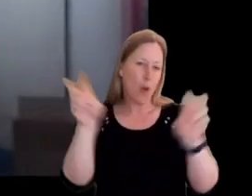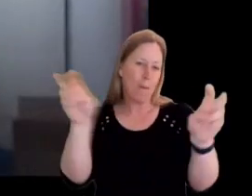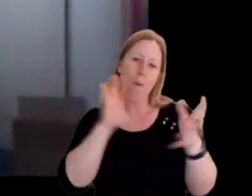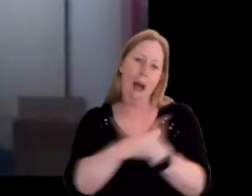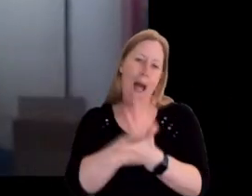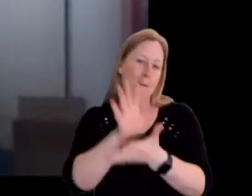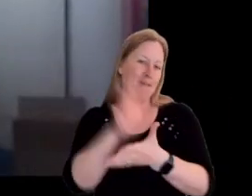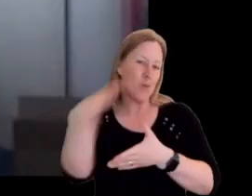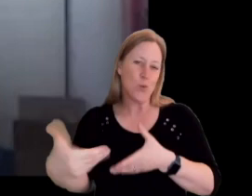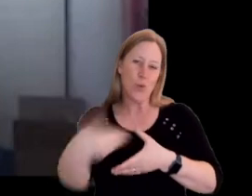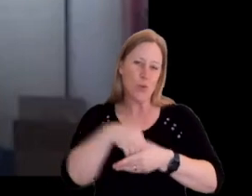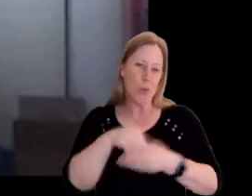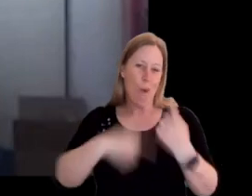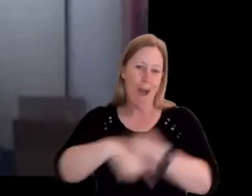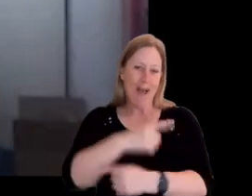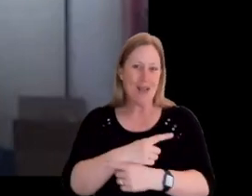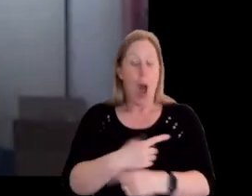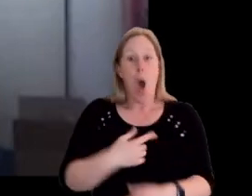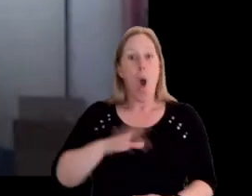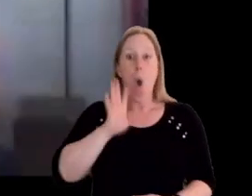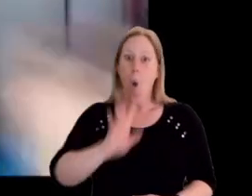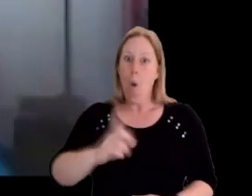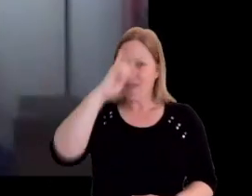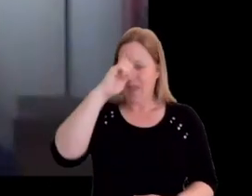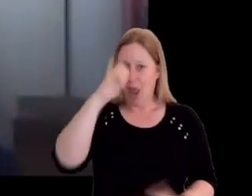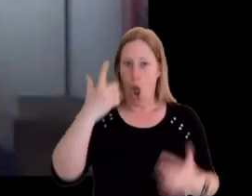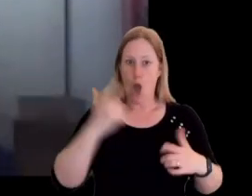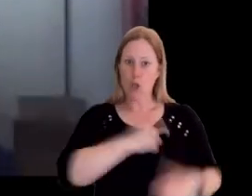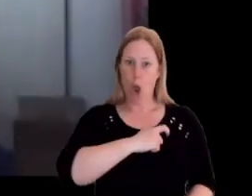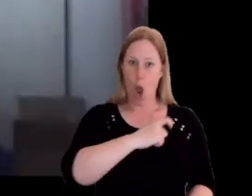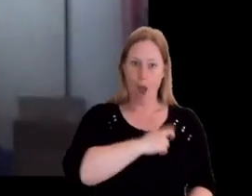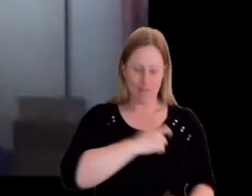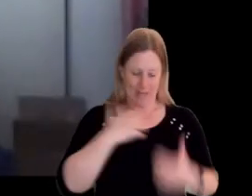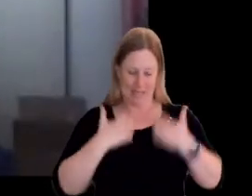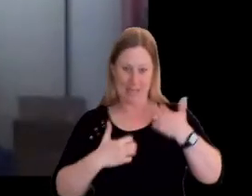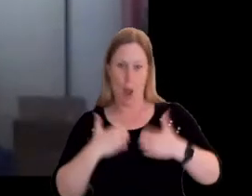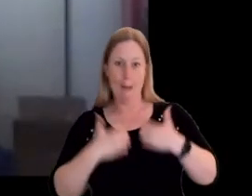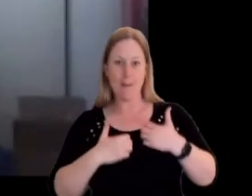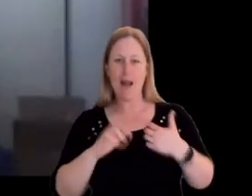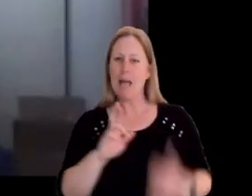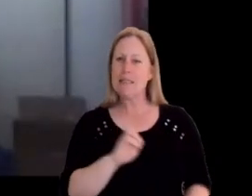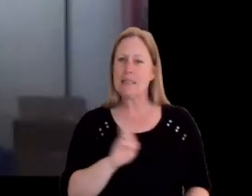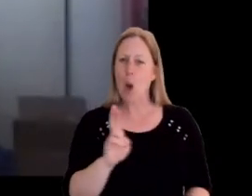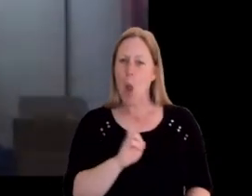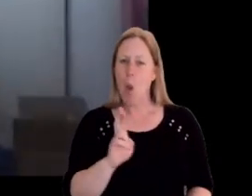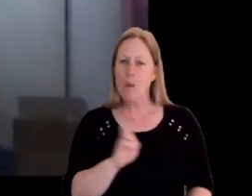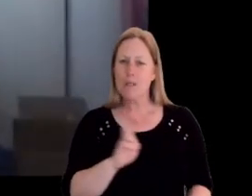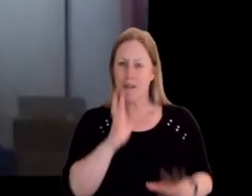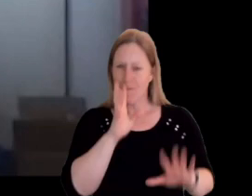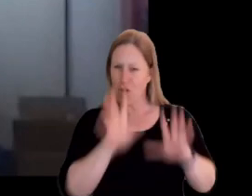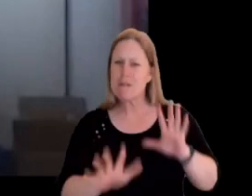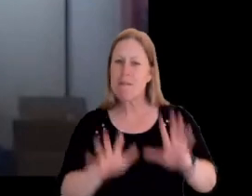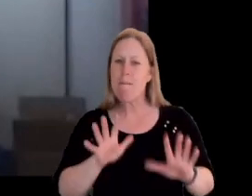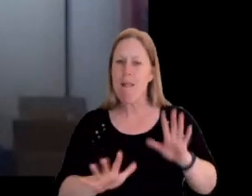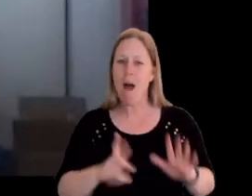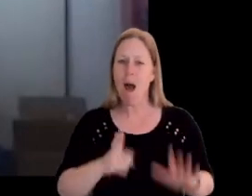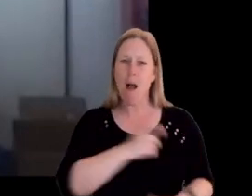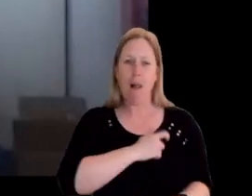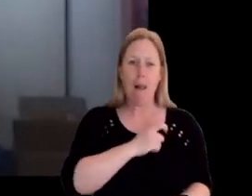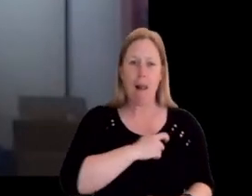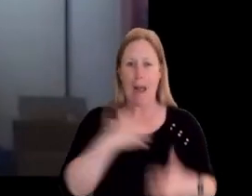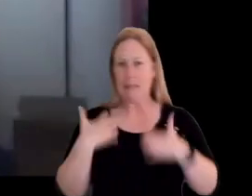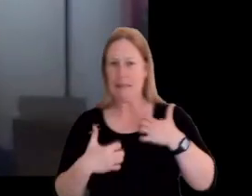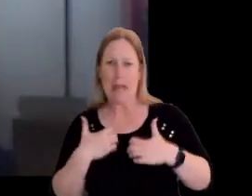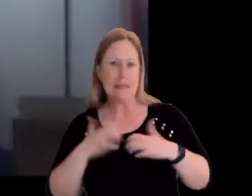here. And I always think about like nerves and excitement really sitting very close together, like they can kind of interact with each